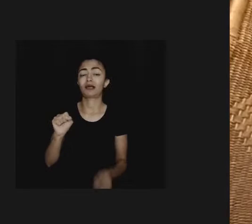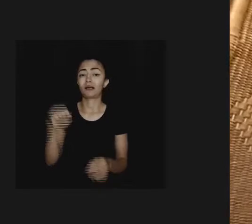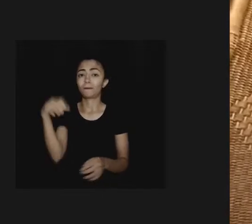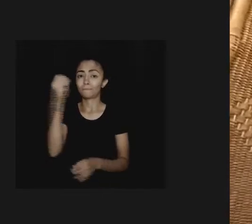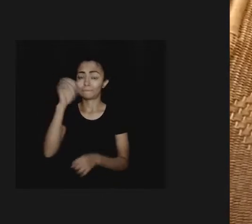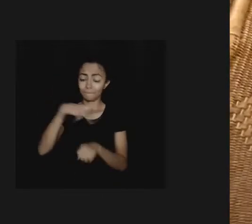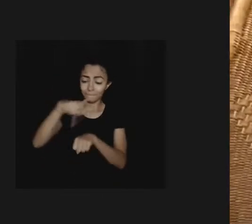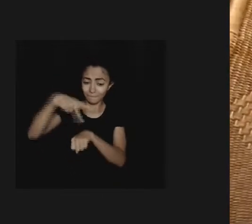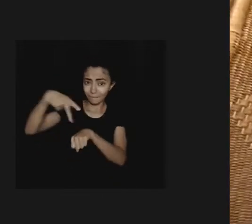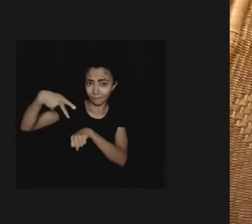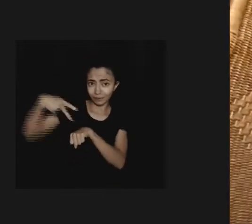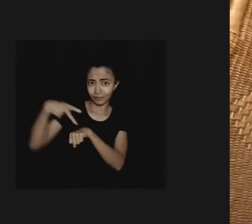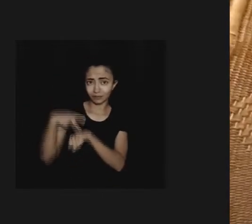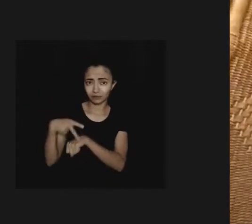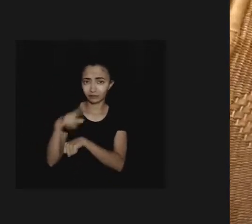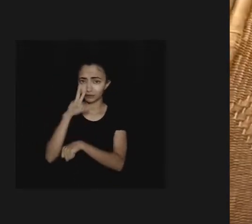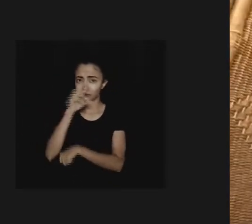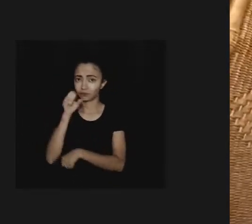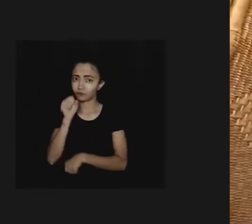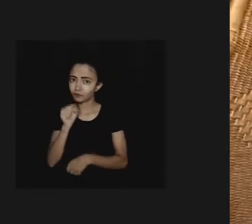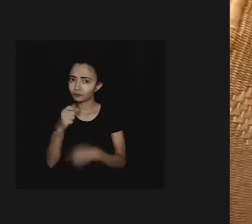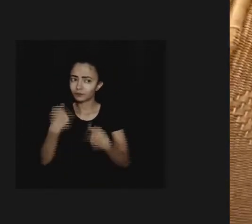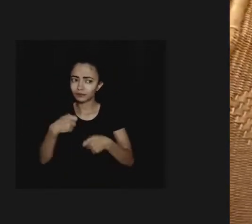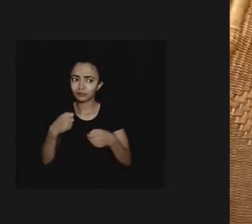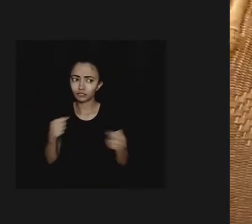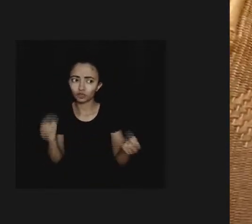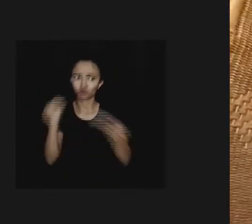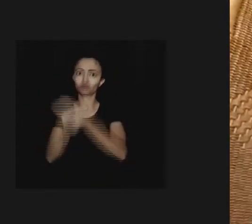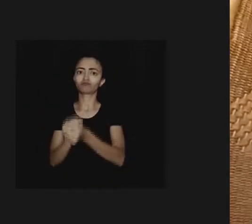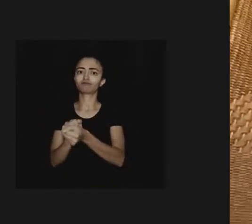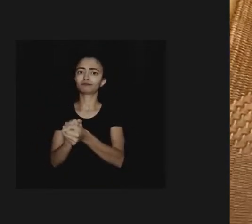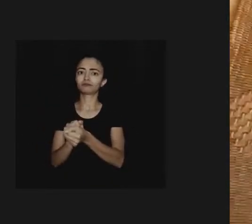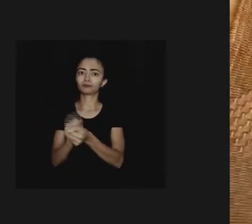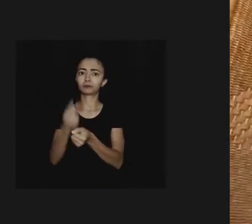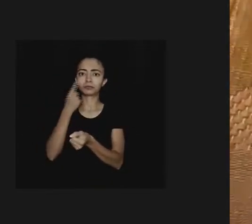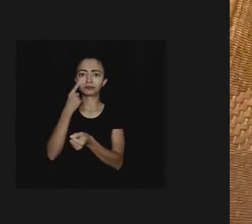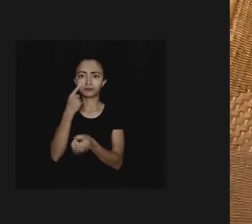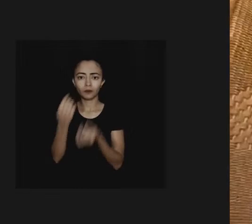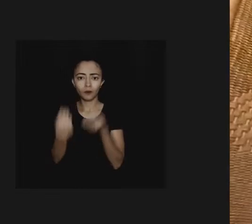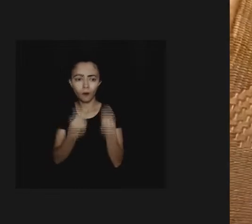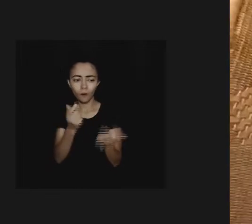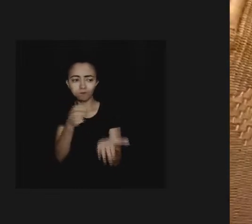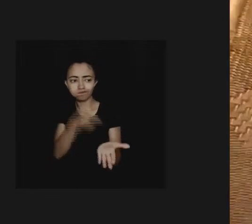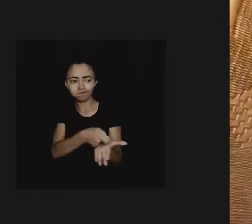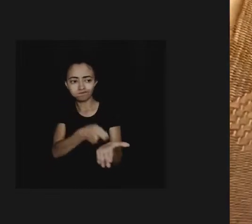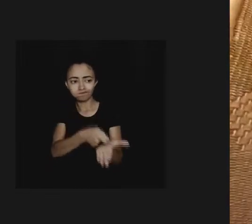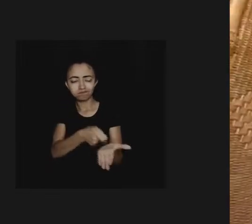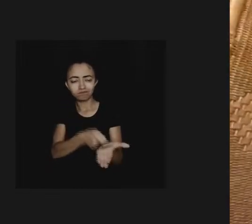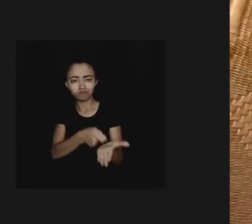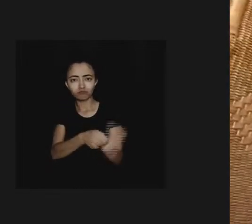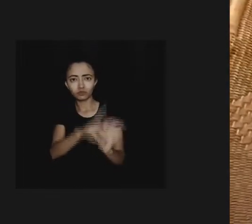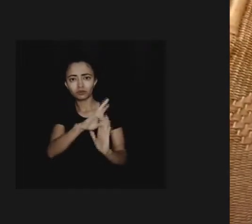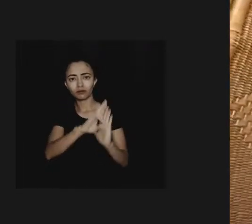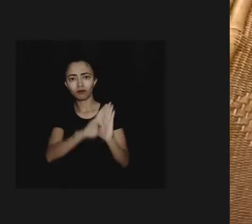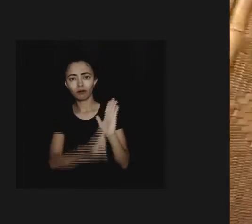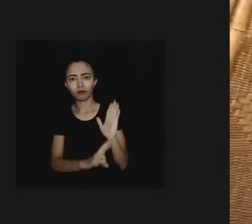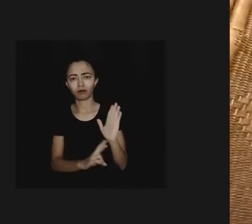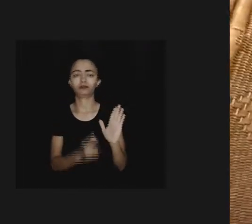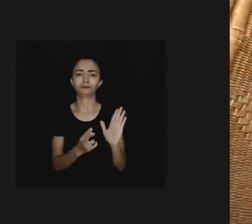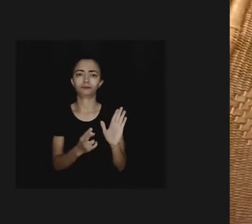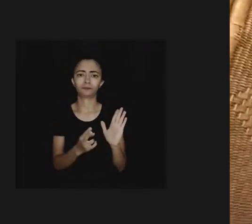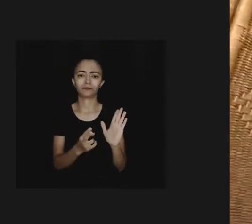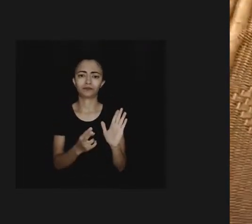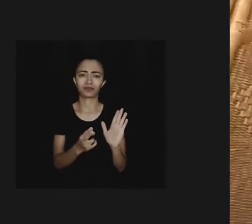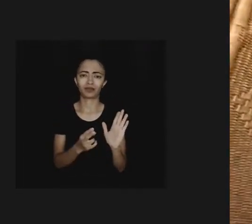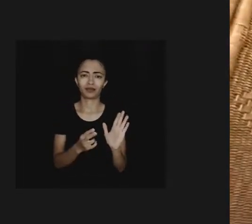accept unnecessary, sweet-tasting, flavored products that are ultra-processed, doing the children